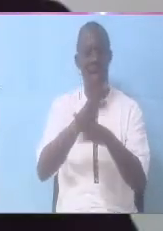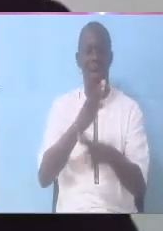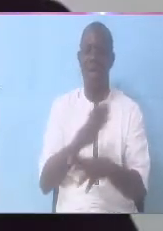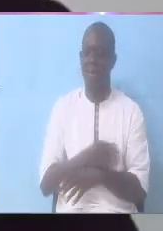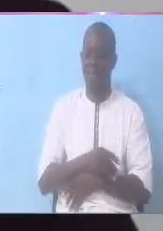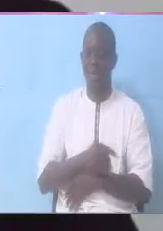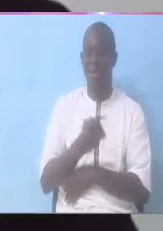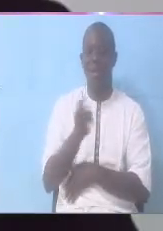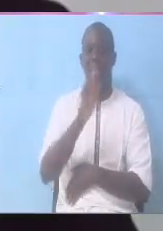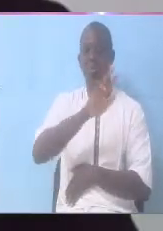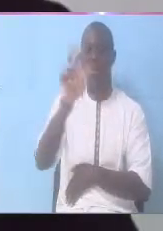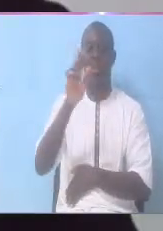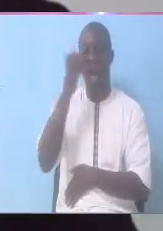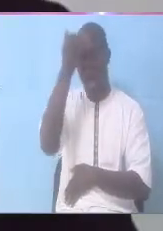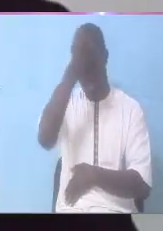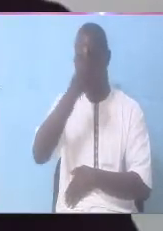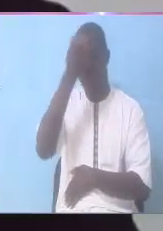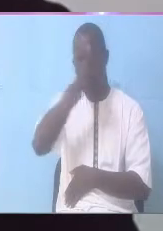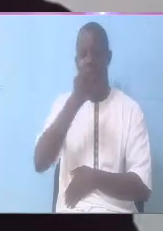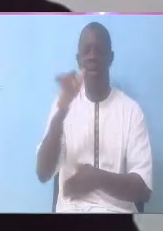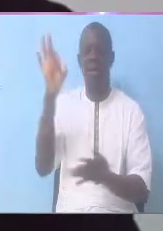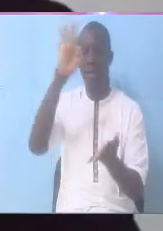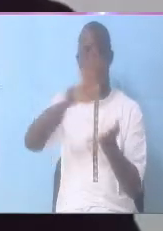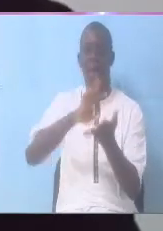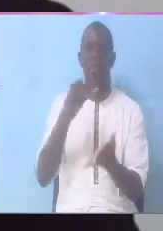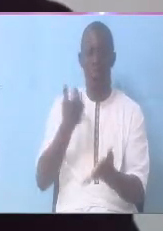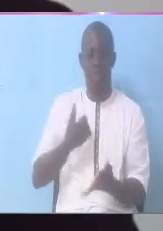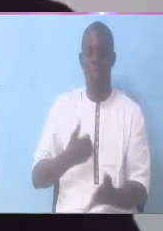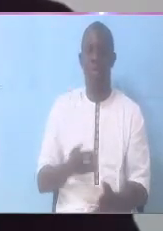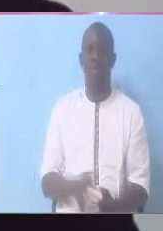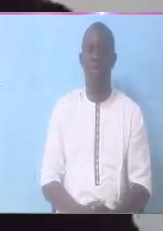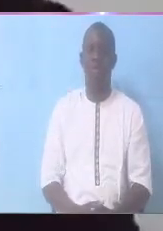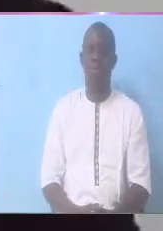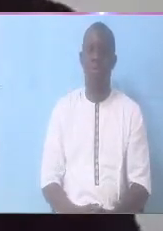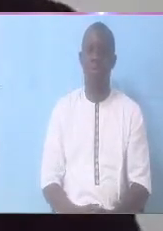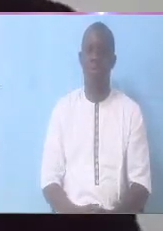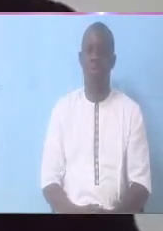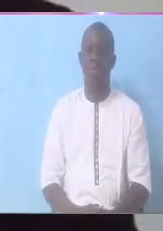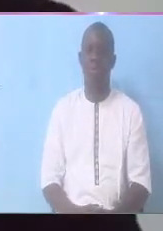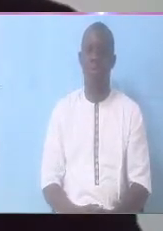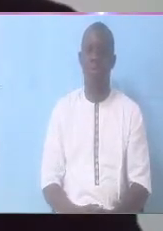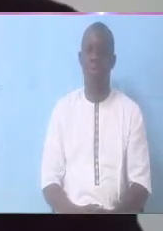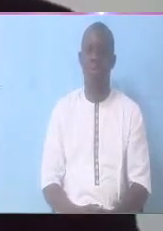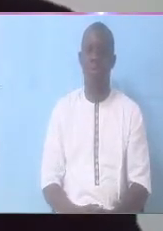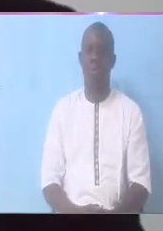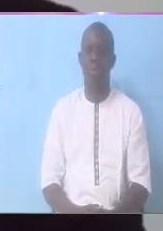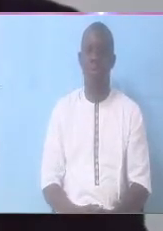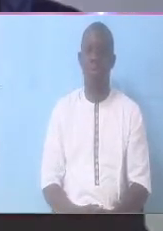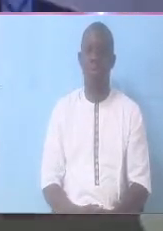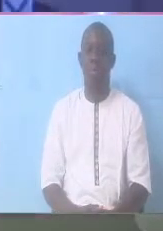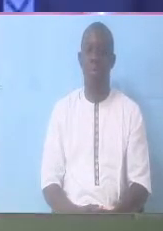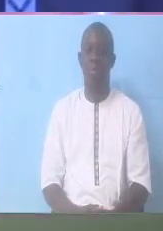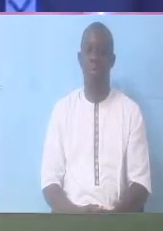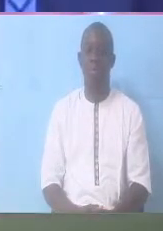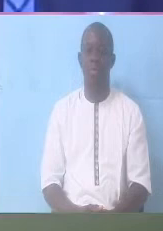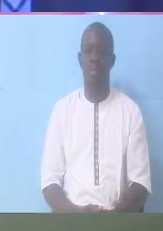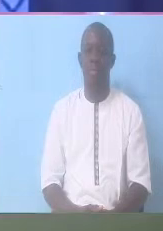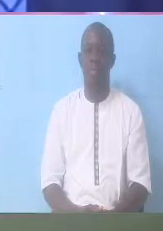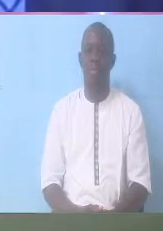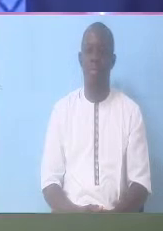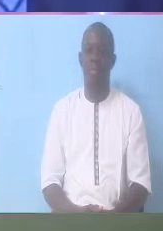said, let them teach them a lesson. Let them teach them a lesson. So that they will know anybody that they send, he is ready for them.